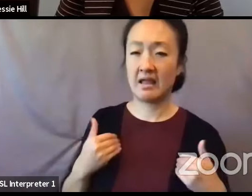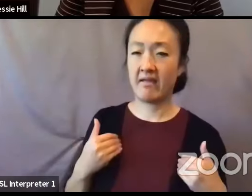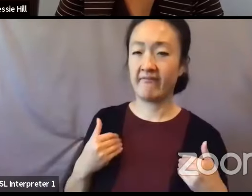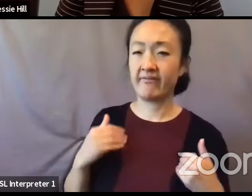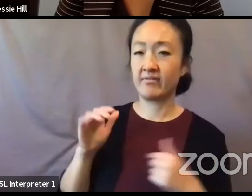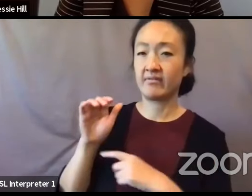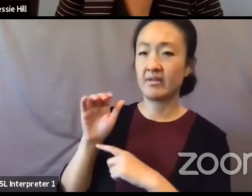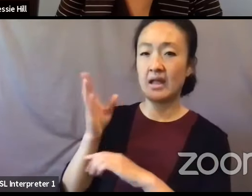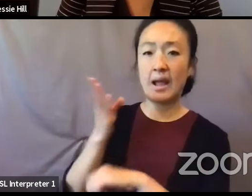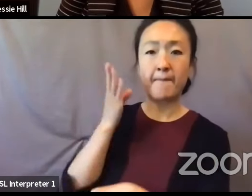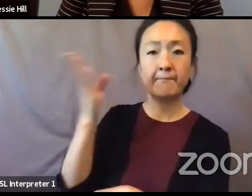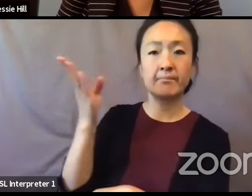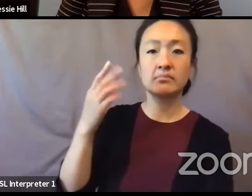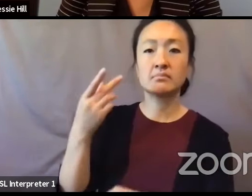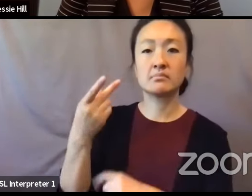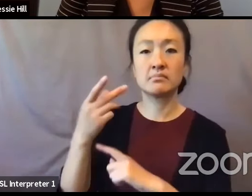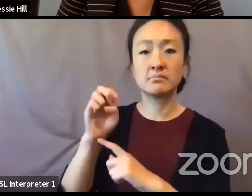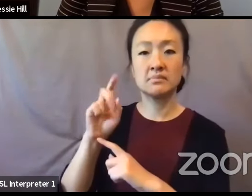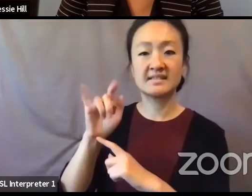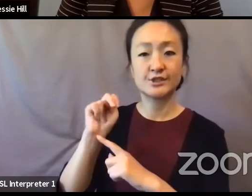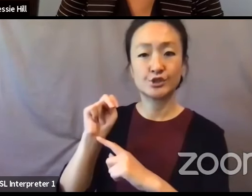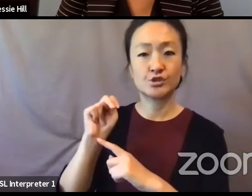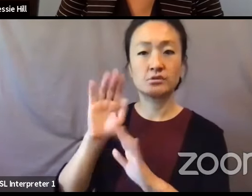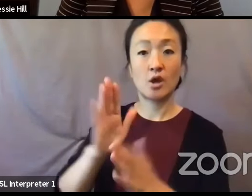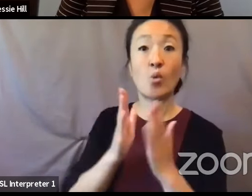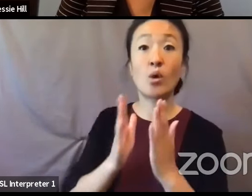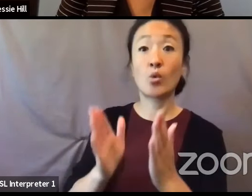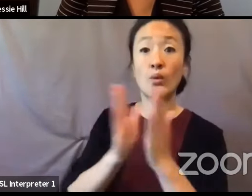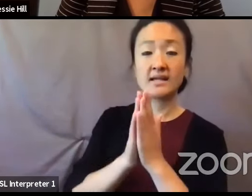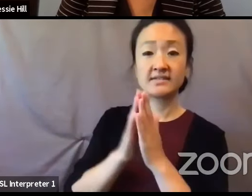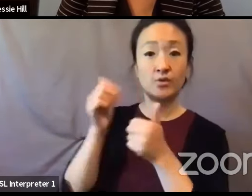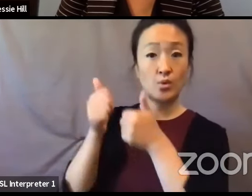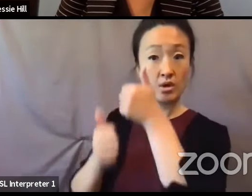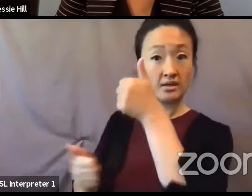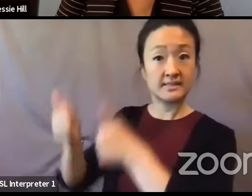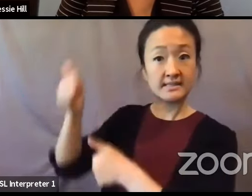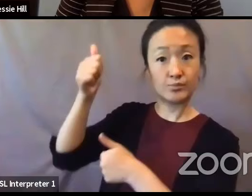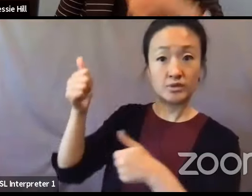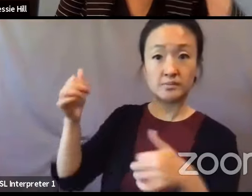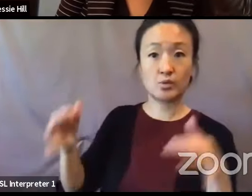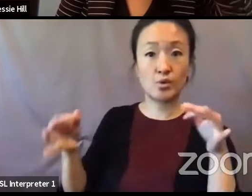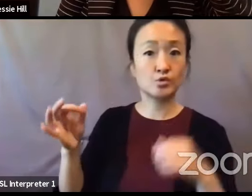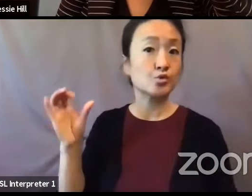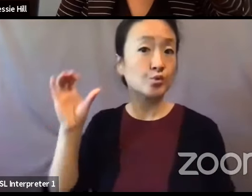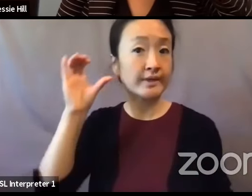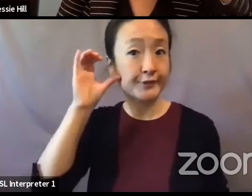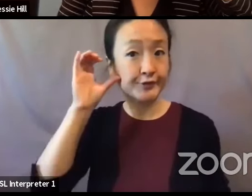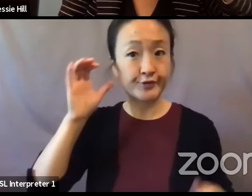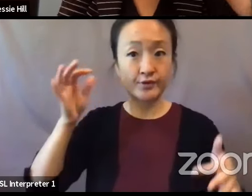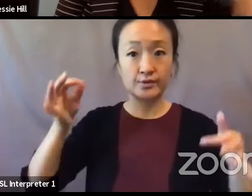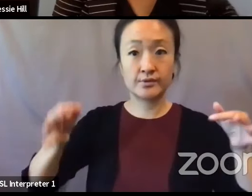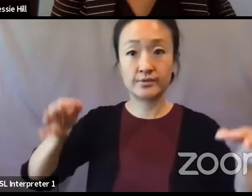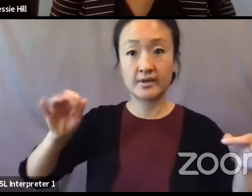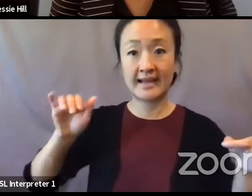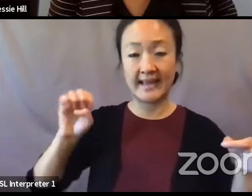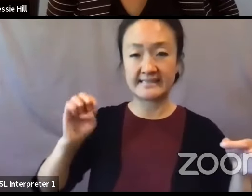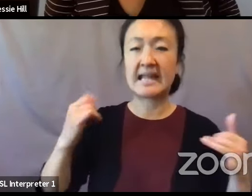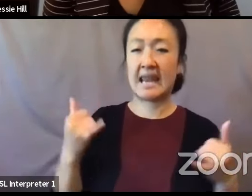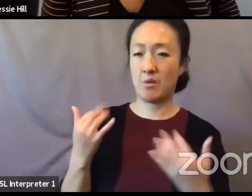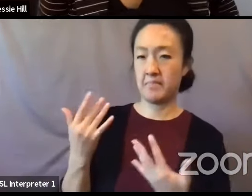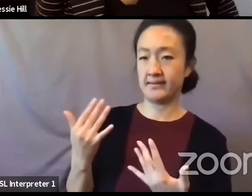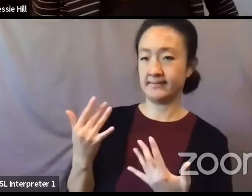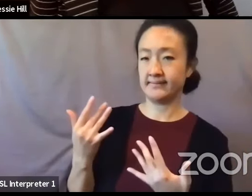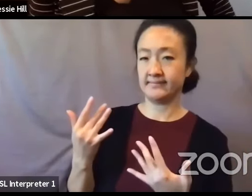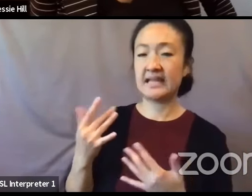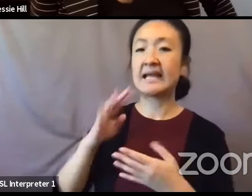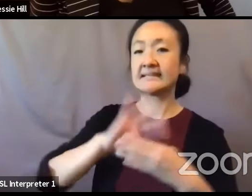a petition for certiorari, a request for the Supreme Court to hear a case is pending now. It's scheduled to be